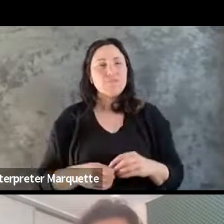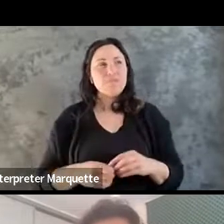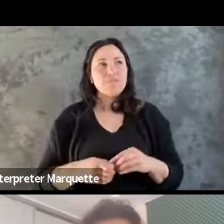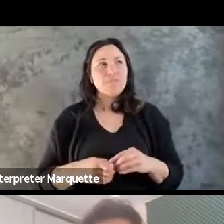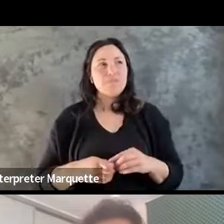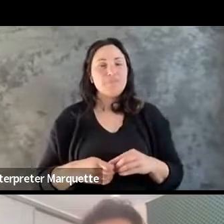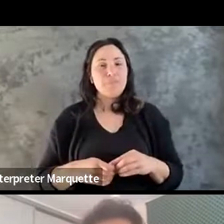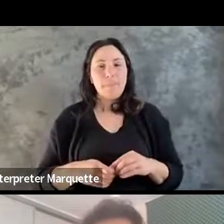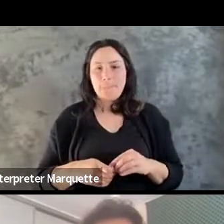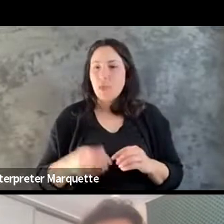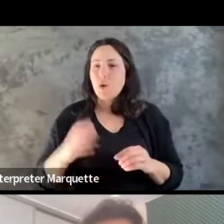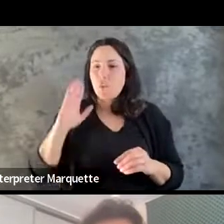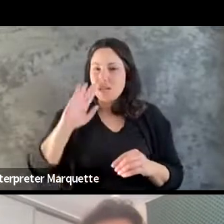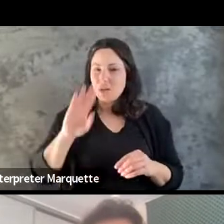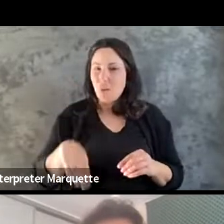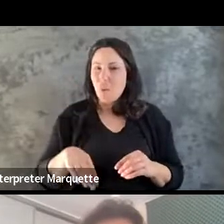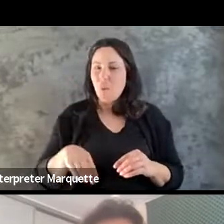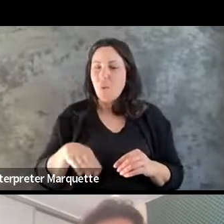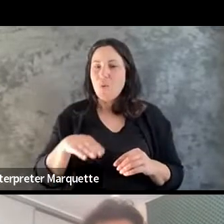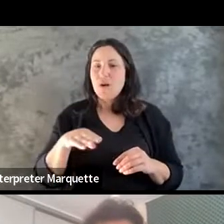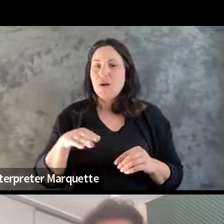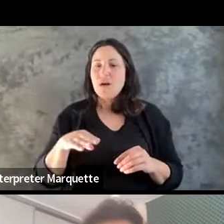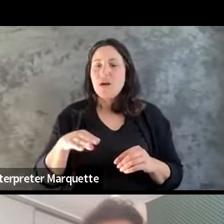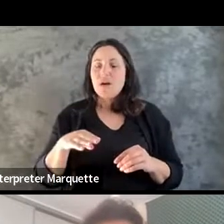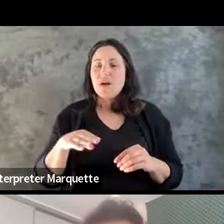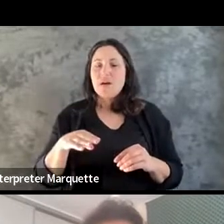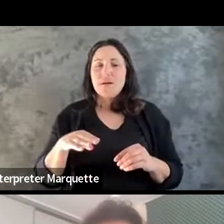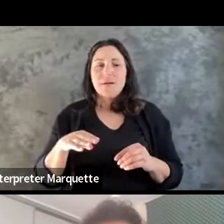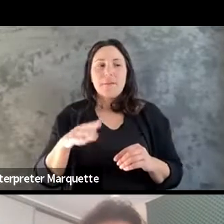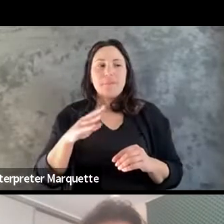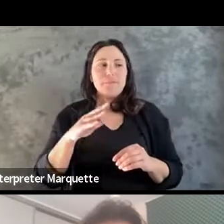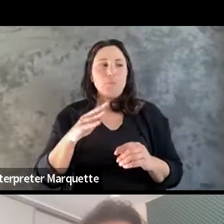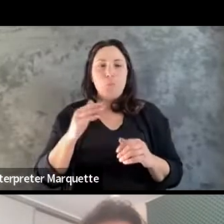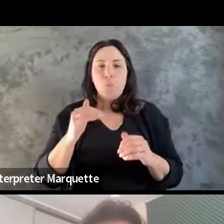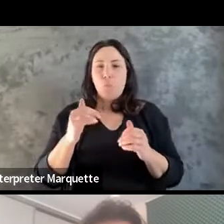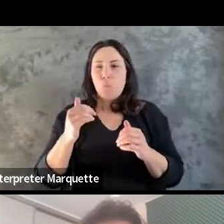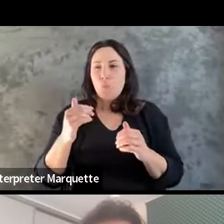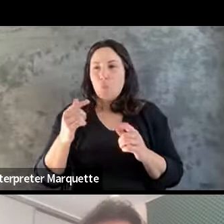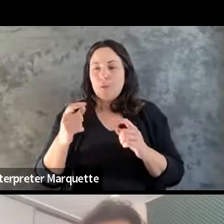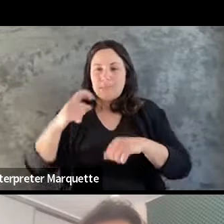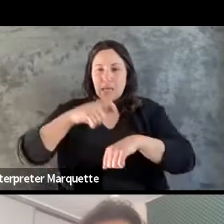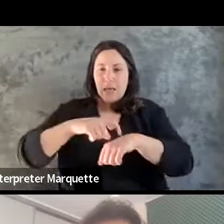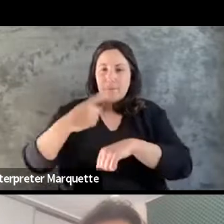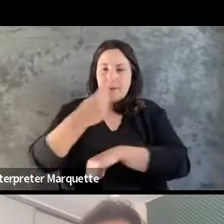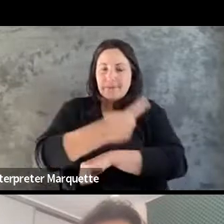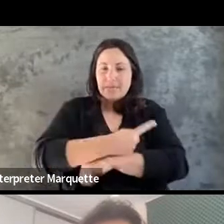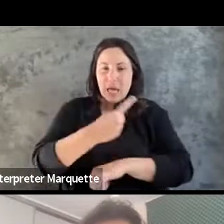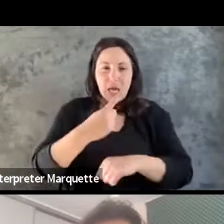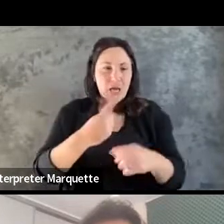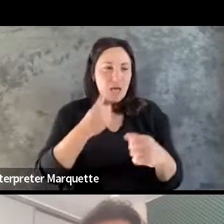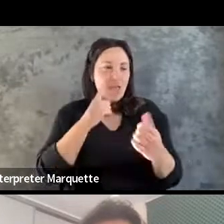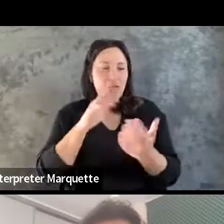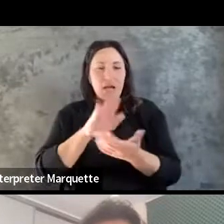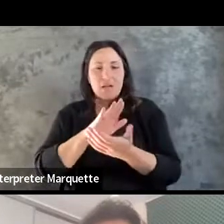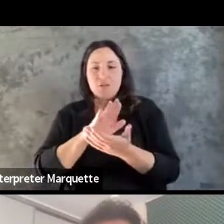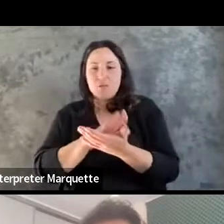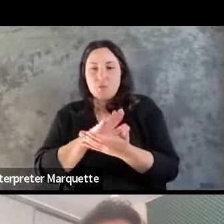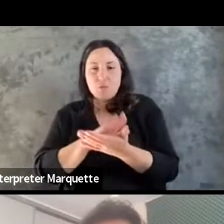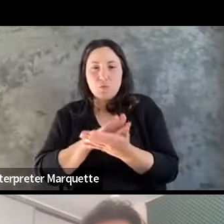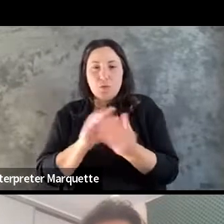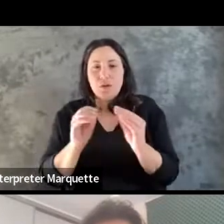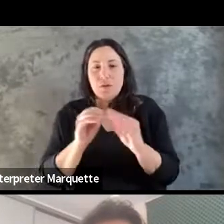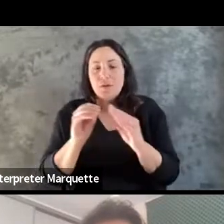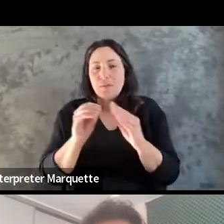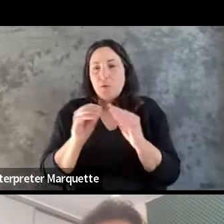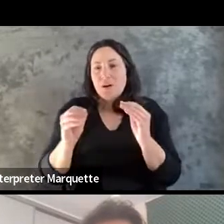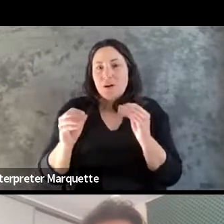day our campuses are more vulnerable and less vulnerable. I mean, it's not rocket science, right? The more you